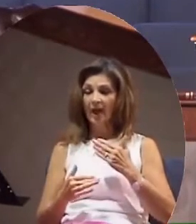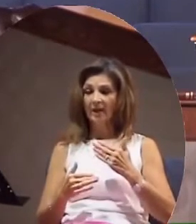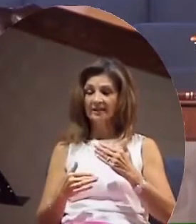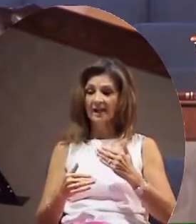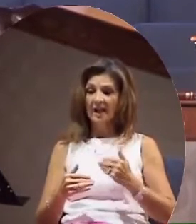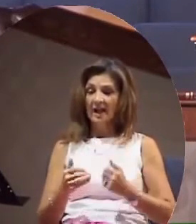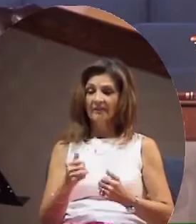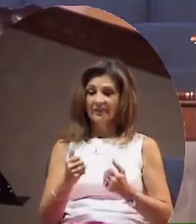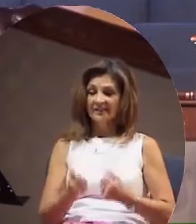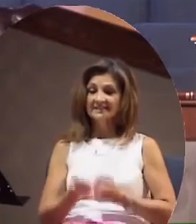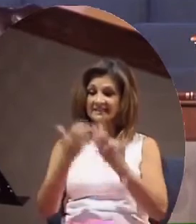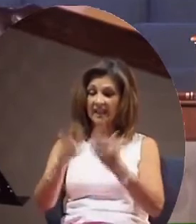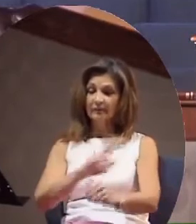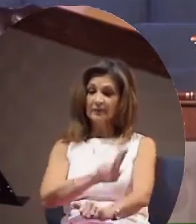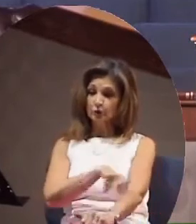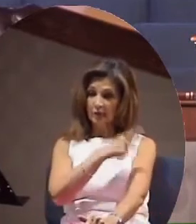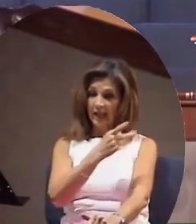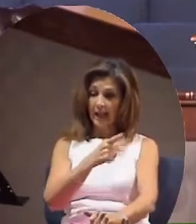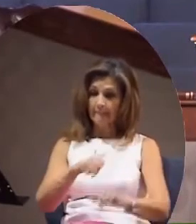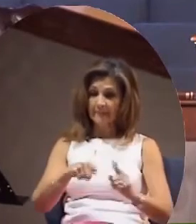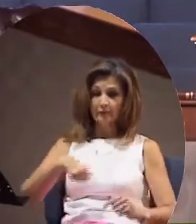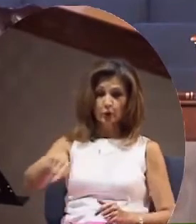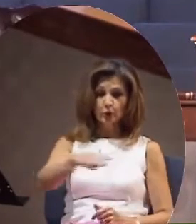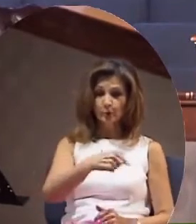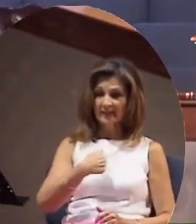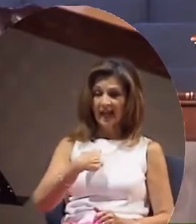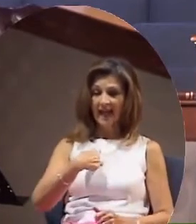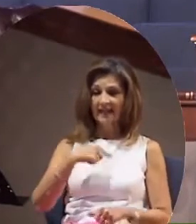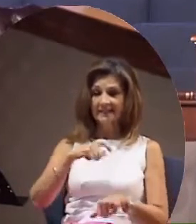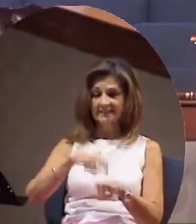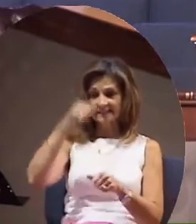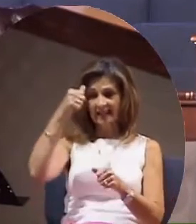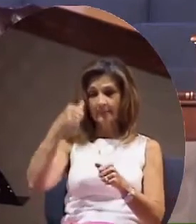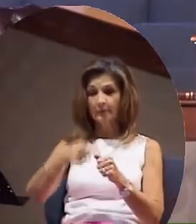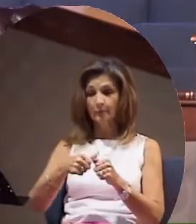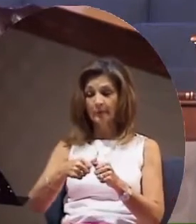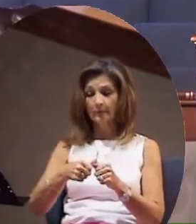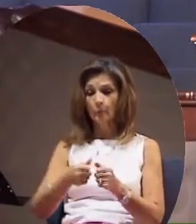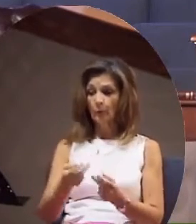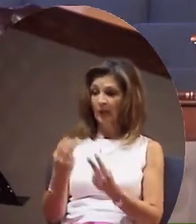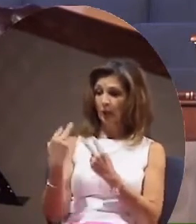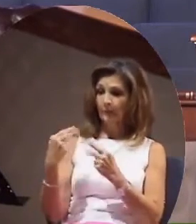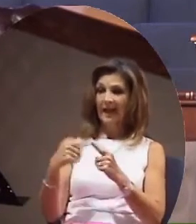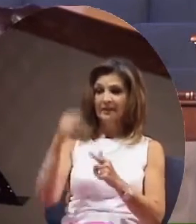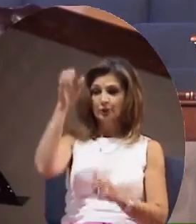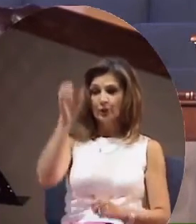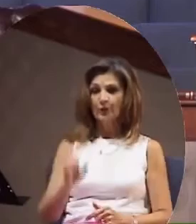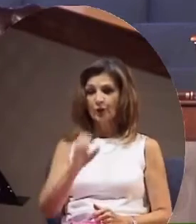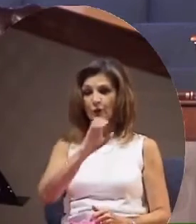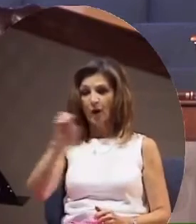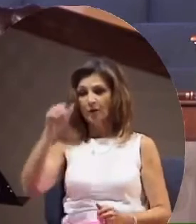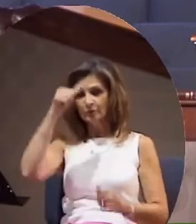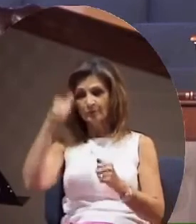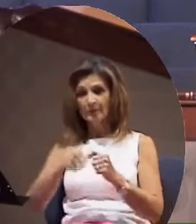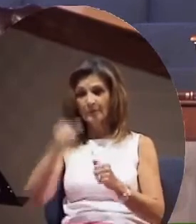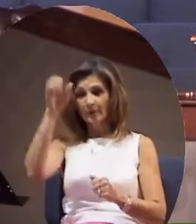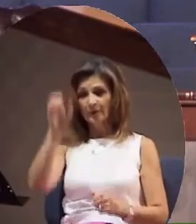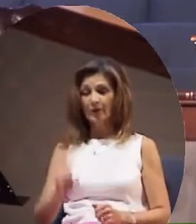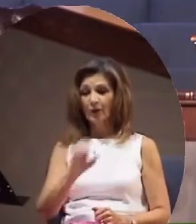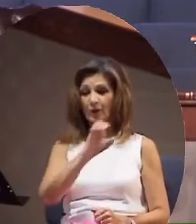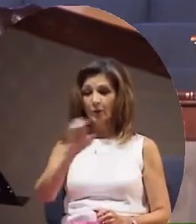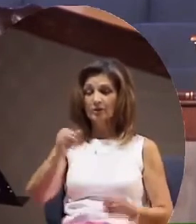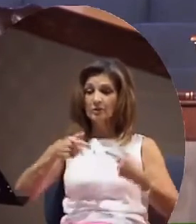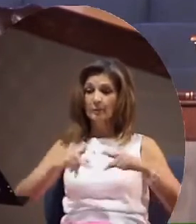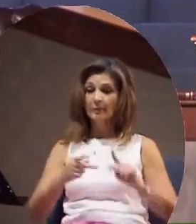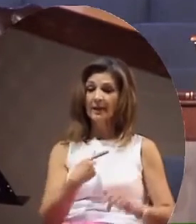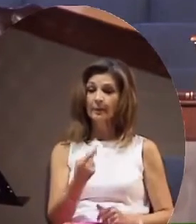time of reflection, a time of remembrance. We look back to the cross. Amen, that allows folks like me and you to go to heaven when